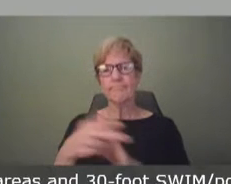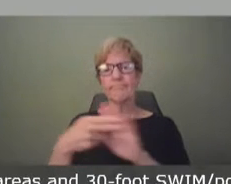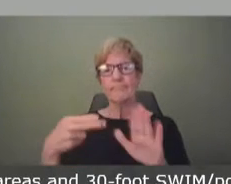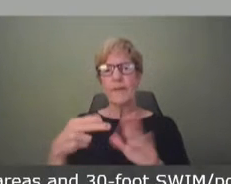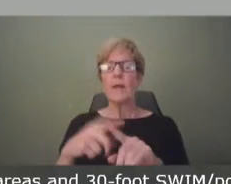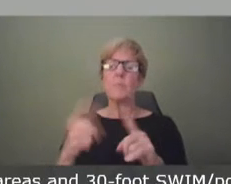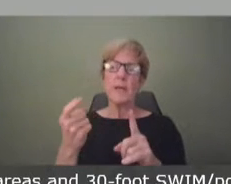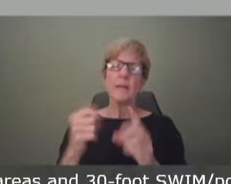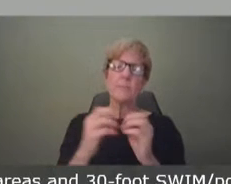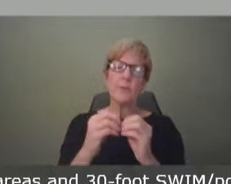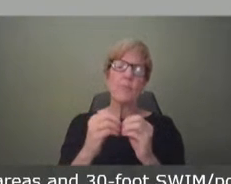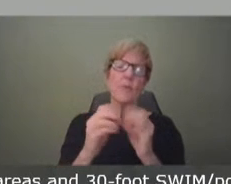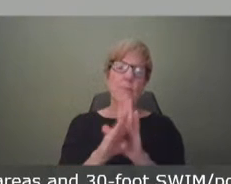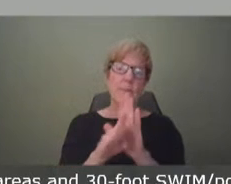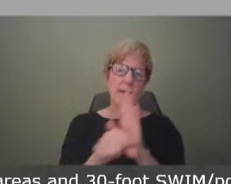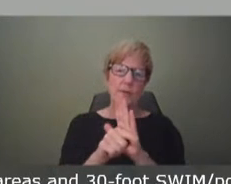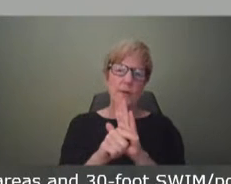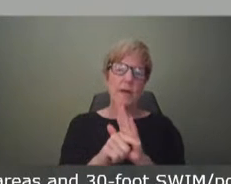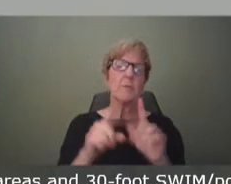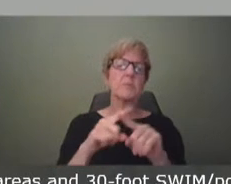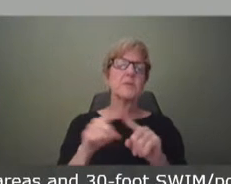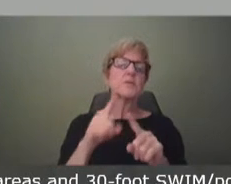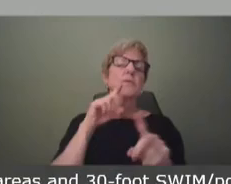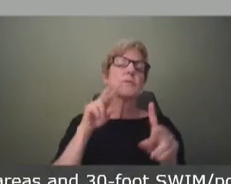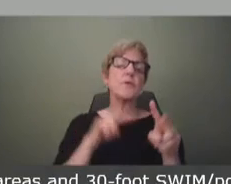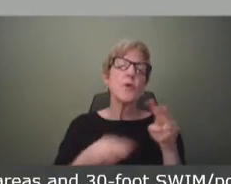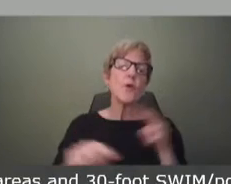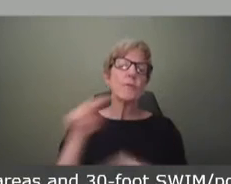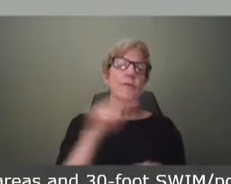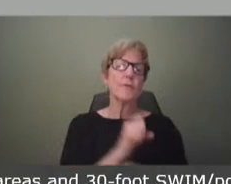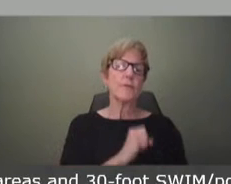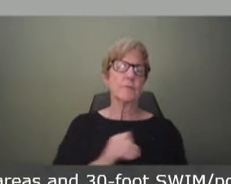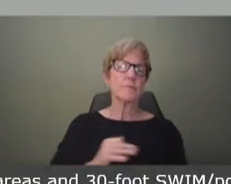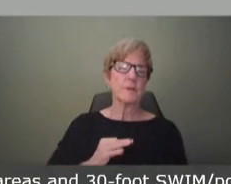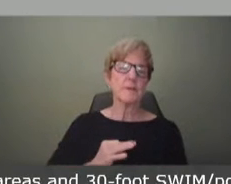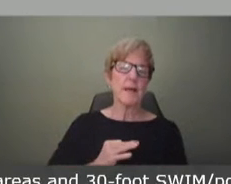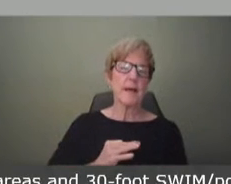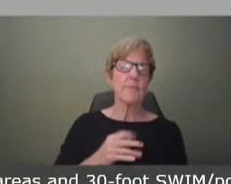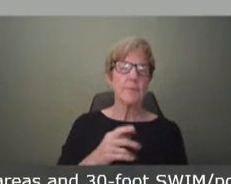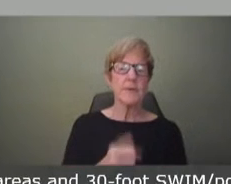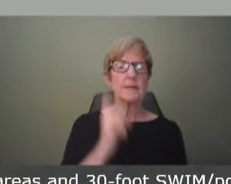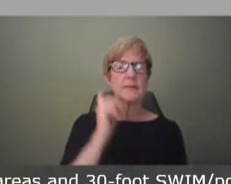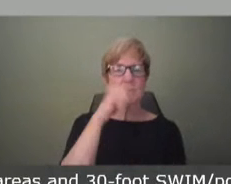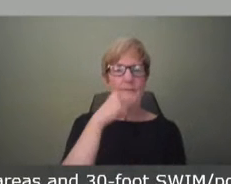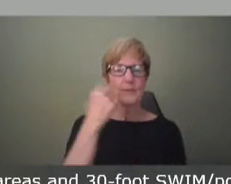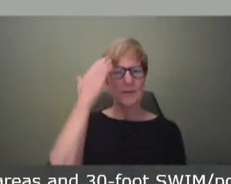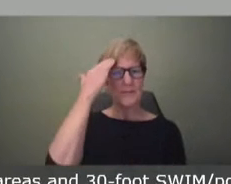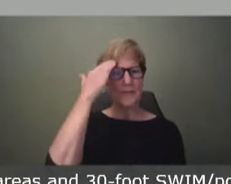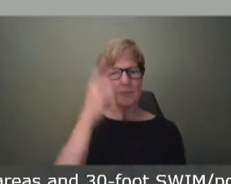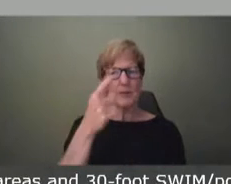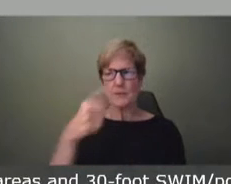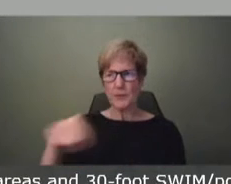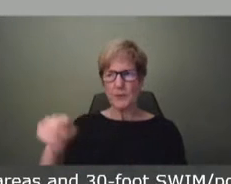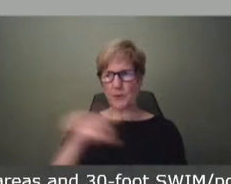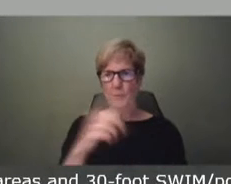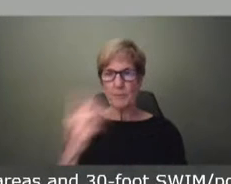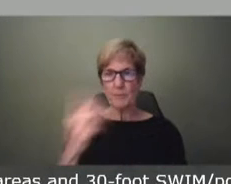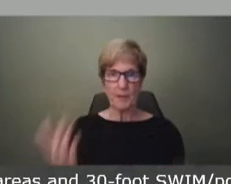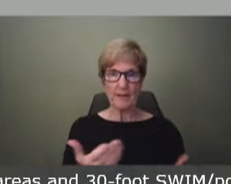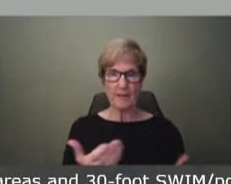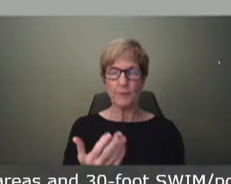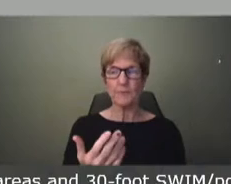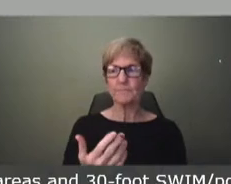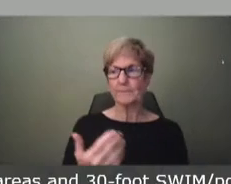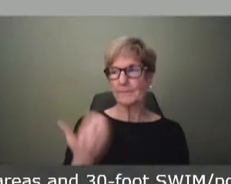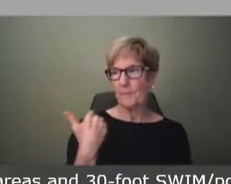a little bit of a high Lev overview from from staff on on this one if it looks familiar to to some of yall that may have been on when this was uh through the